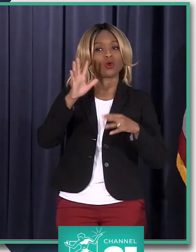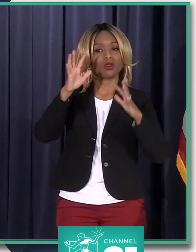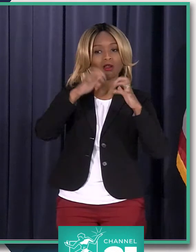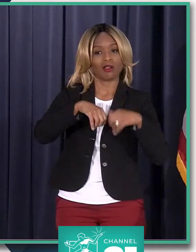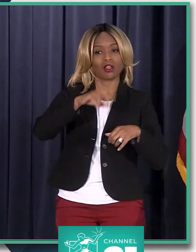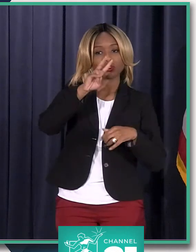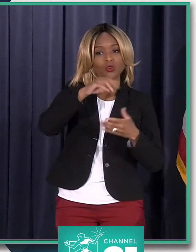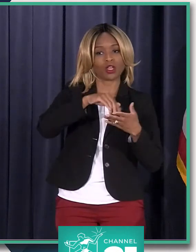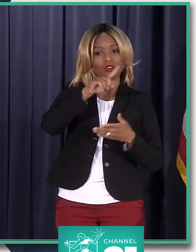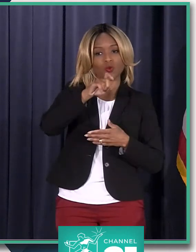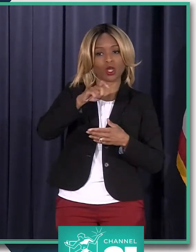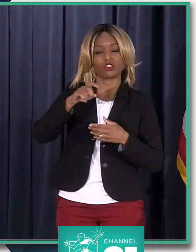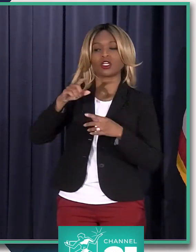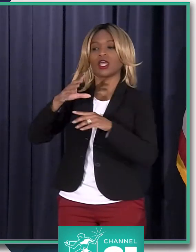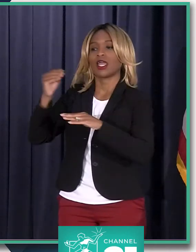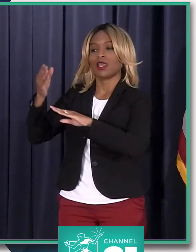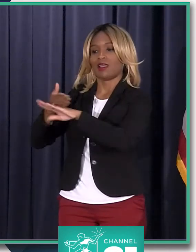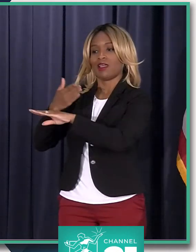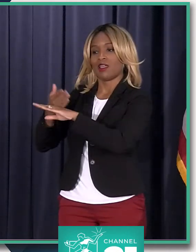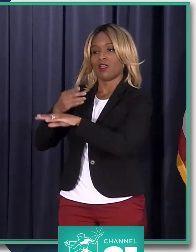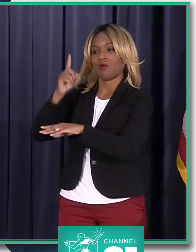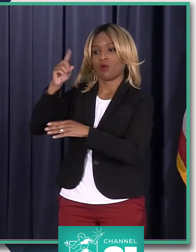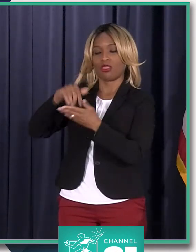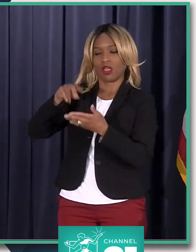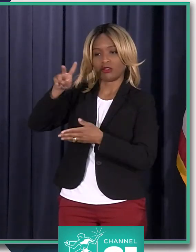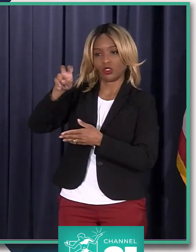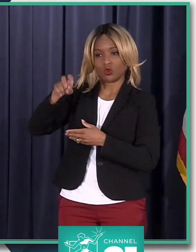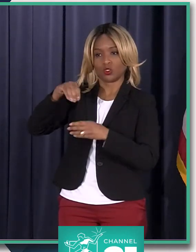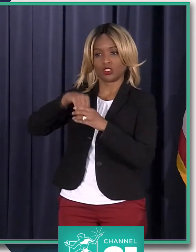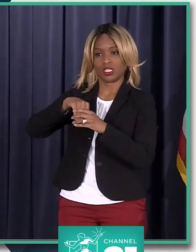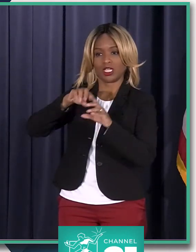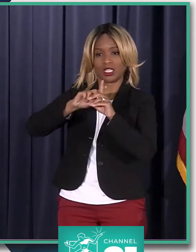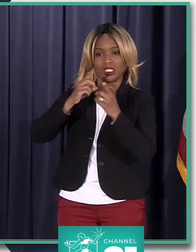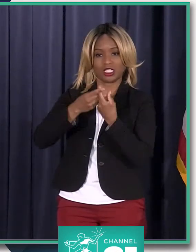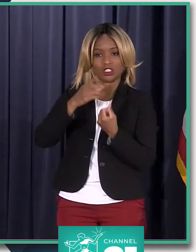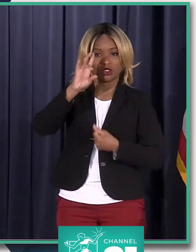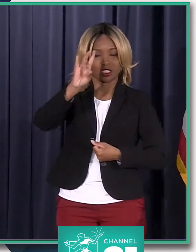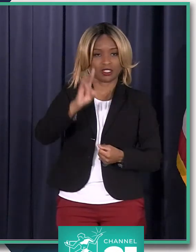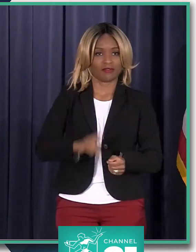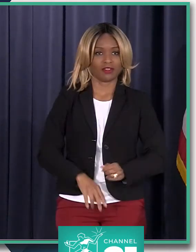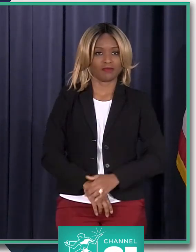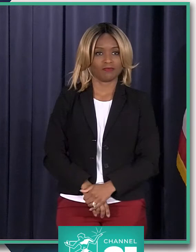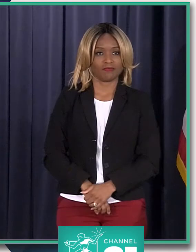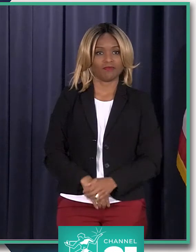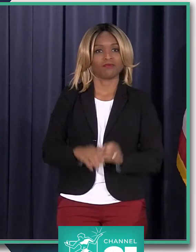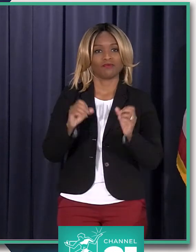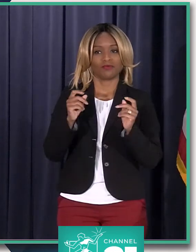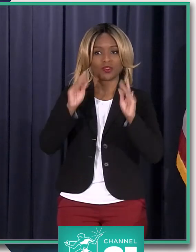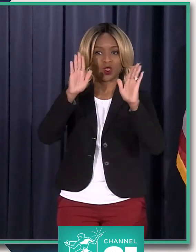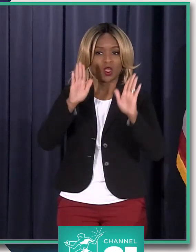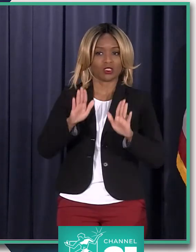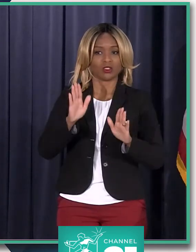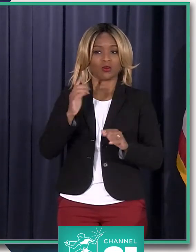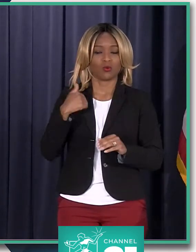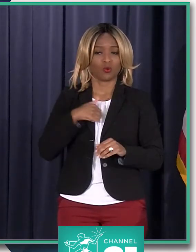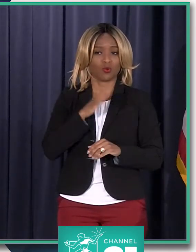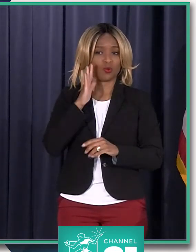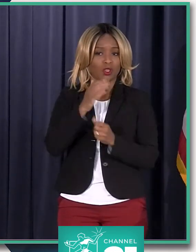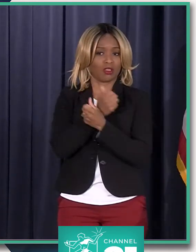going to renovate 1,200 in District 7. Okay, awesome. So no, we would love